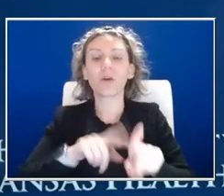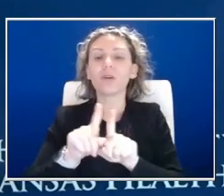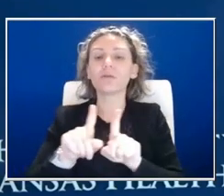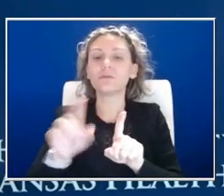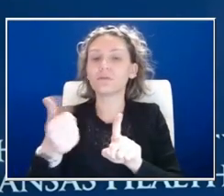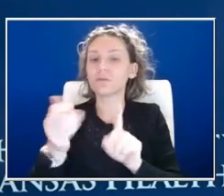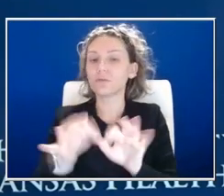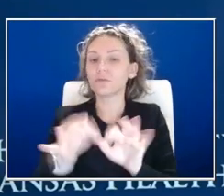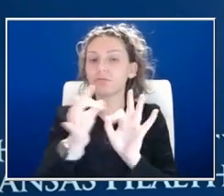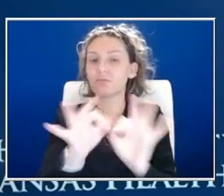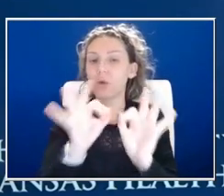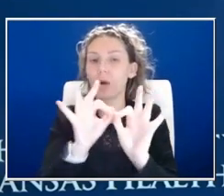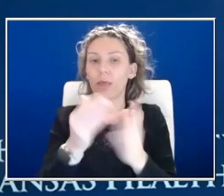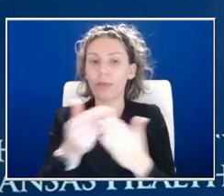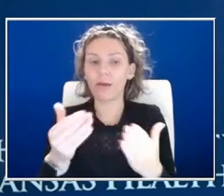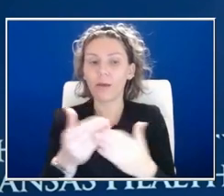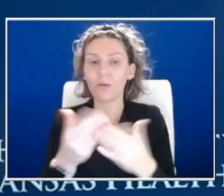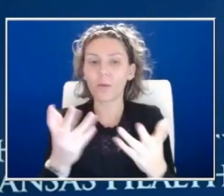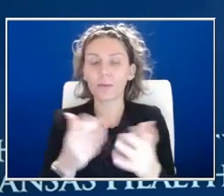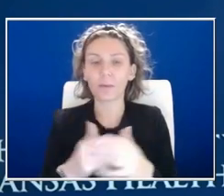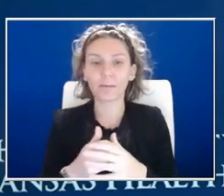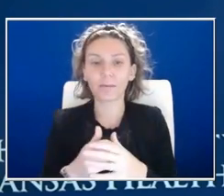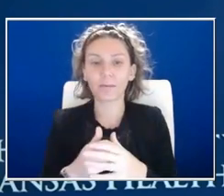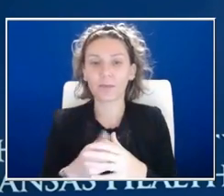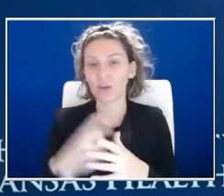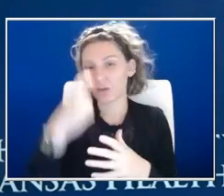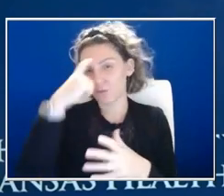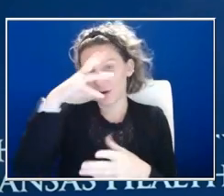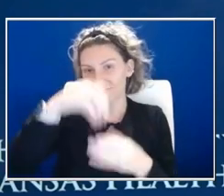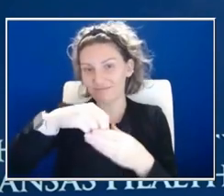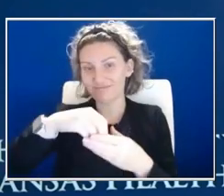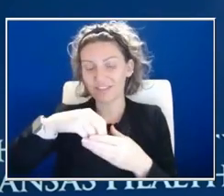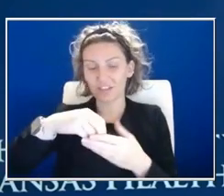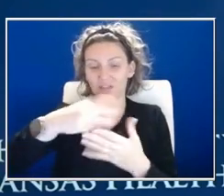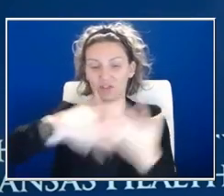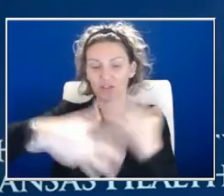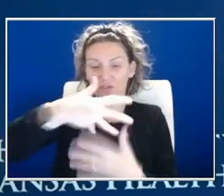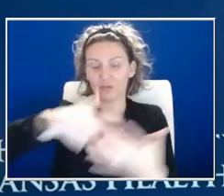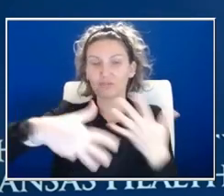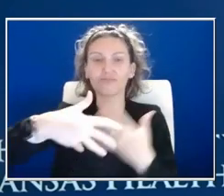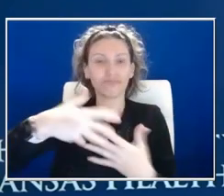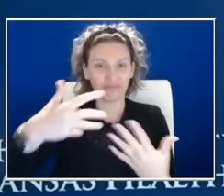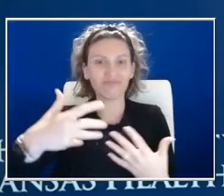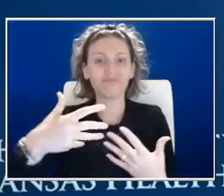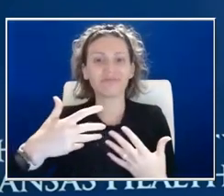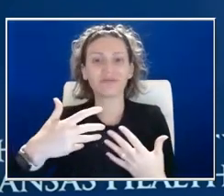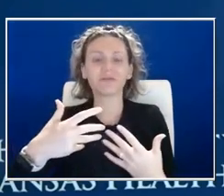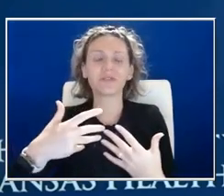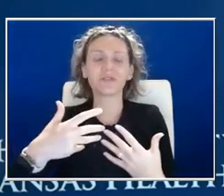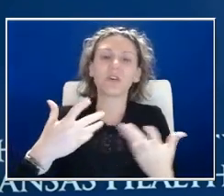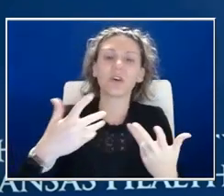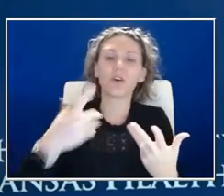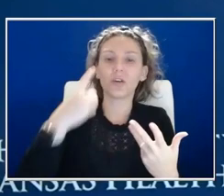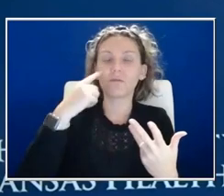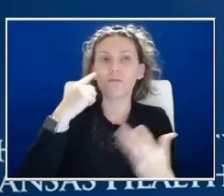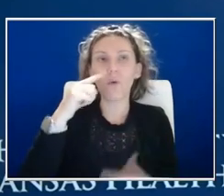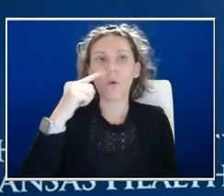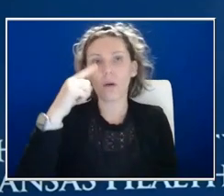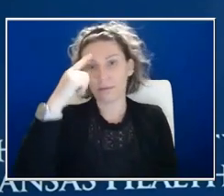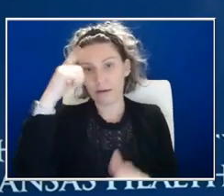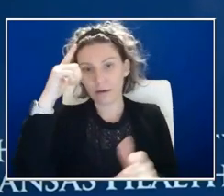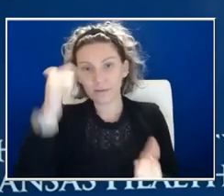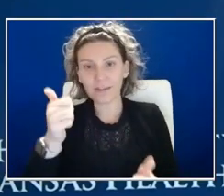is keeping your brain engaged in social interaction. So major risk factors for kind of cognitive decline and dementia